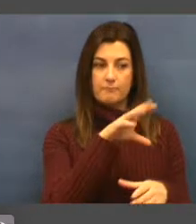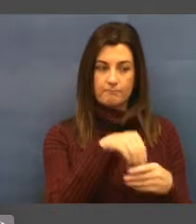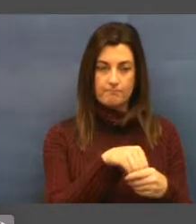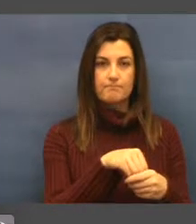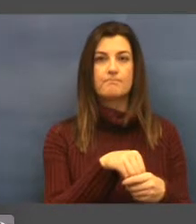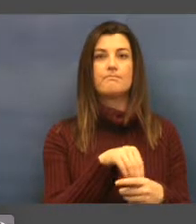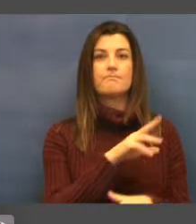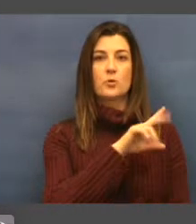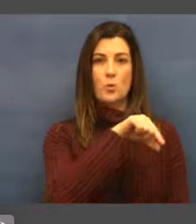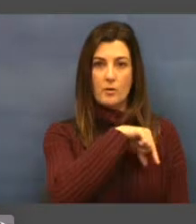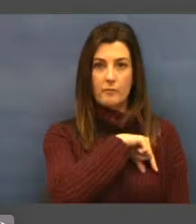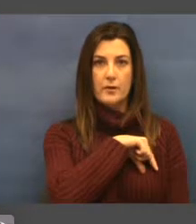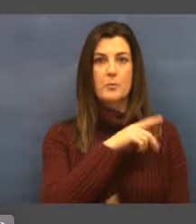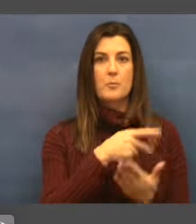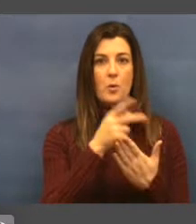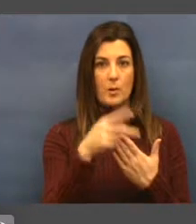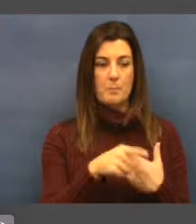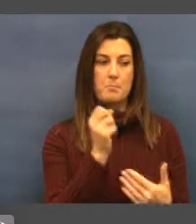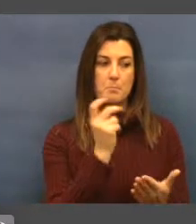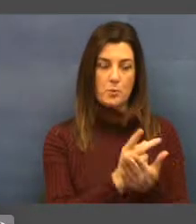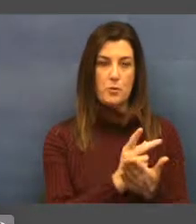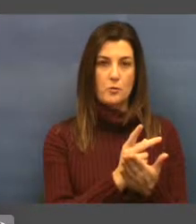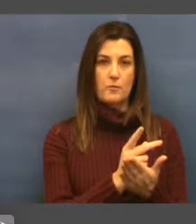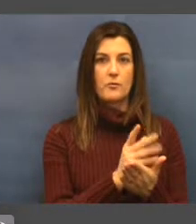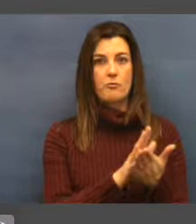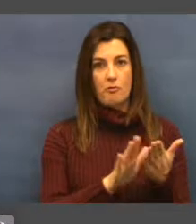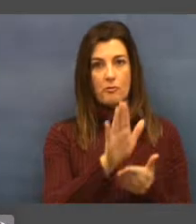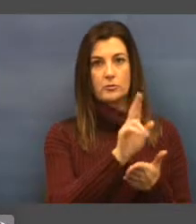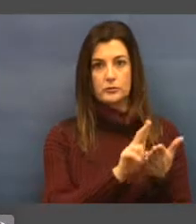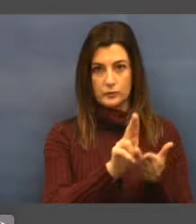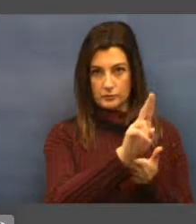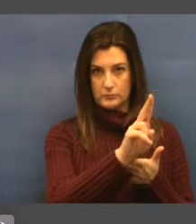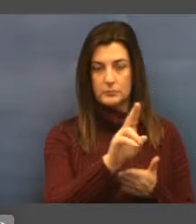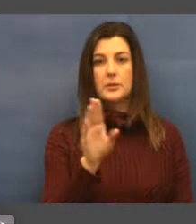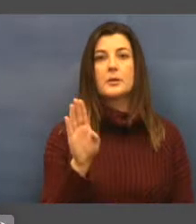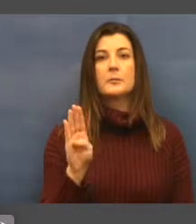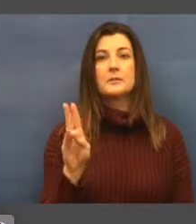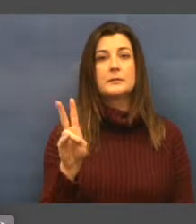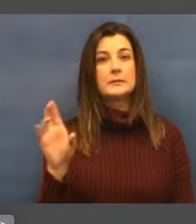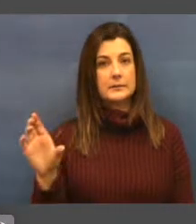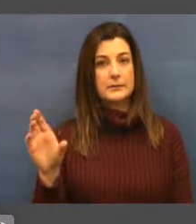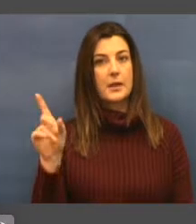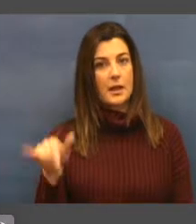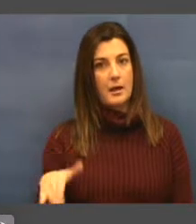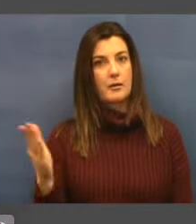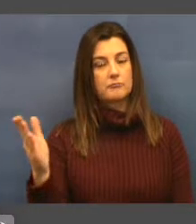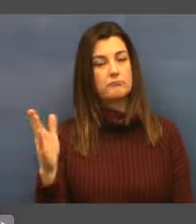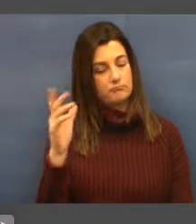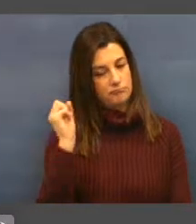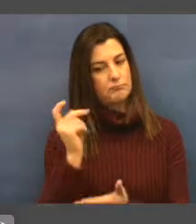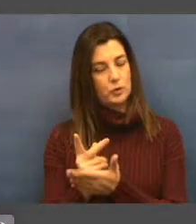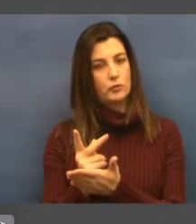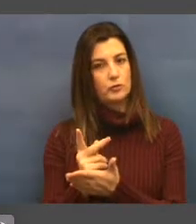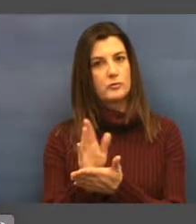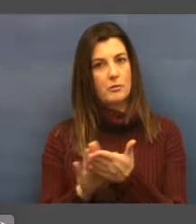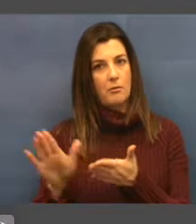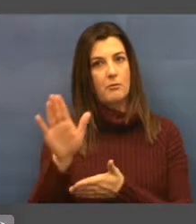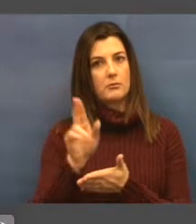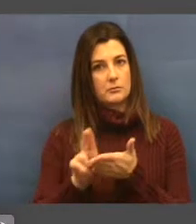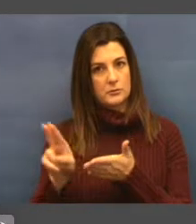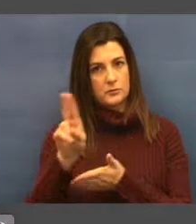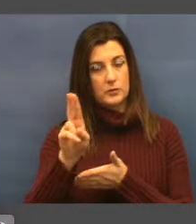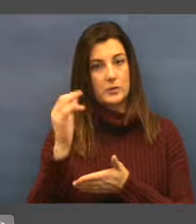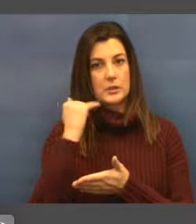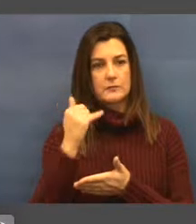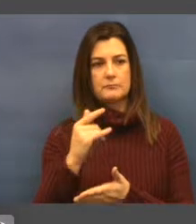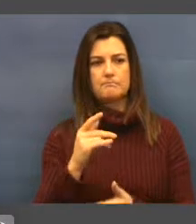at an approved post-secondary. Bow Valley College is an approved post-secondary institution. If you have any questions about the